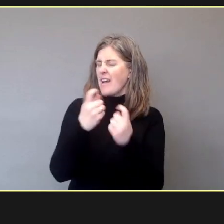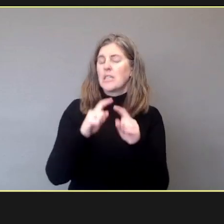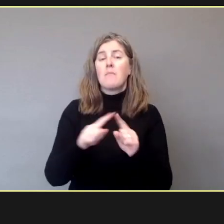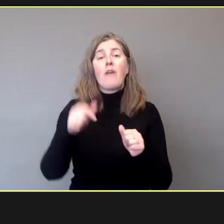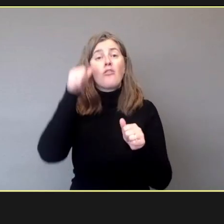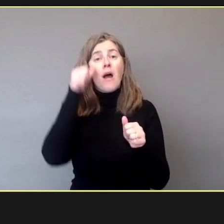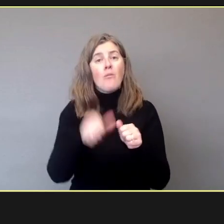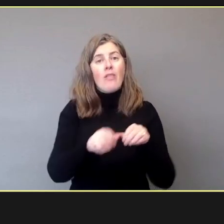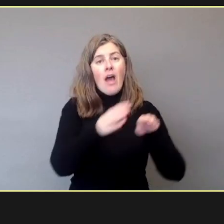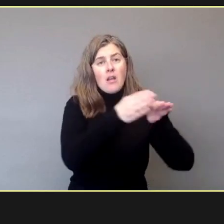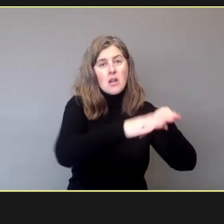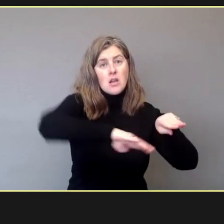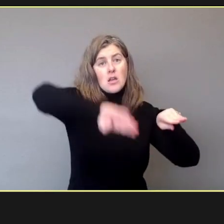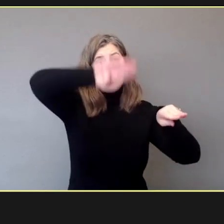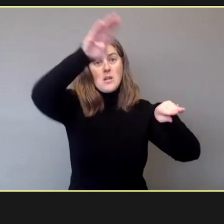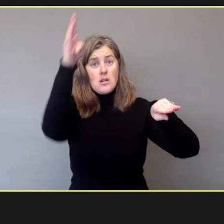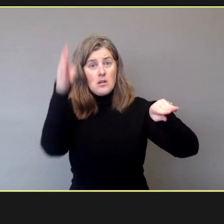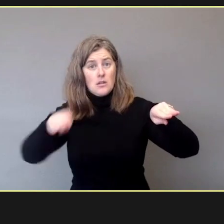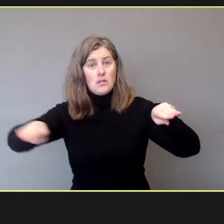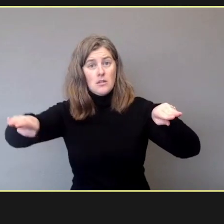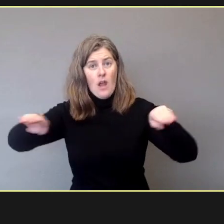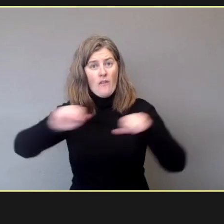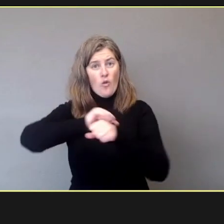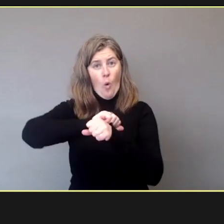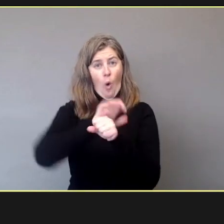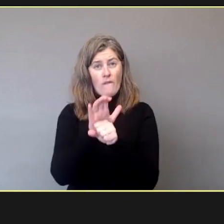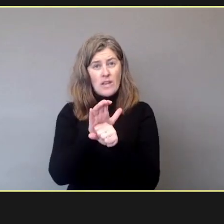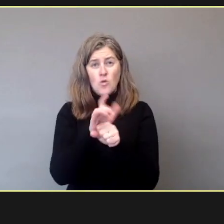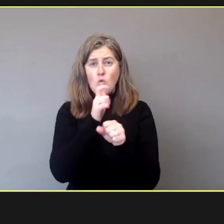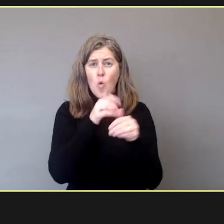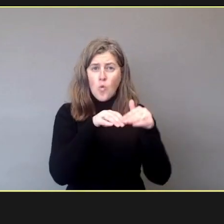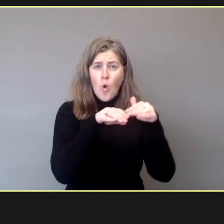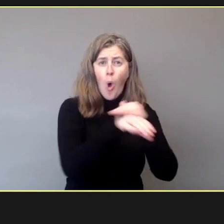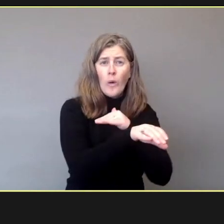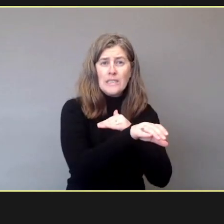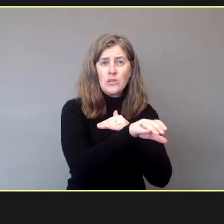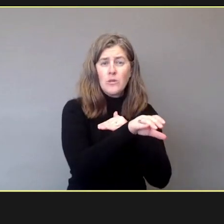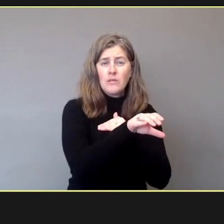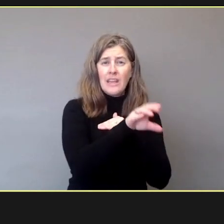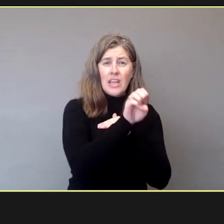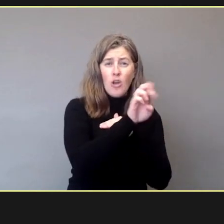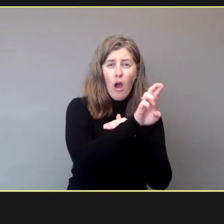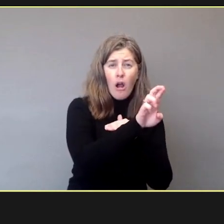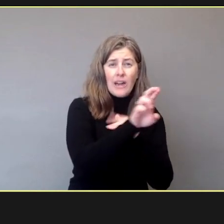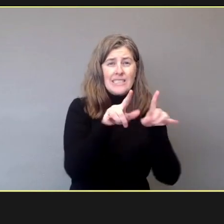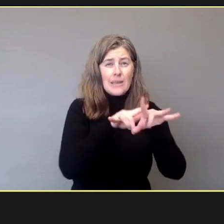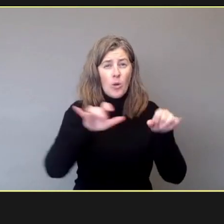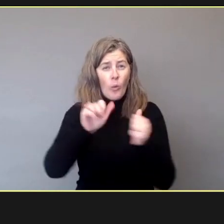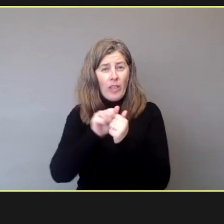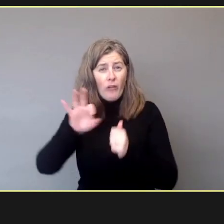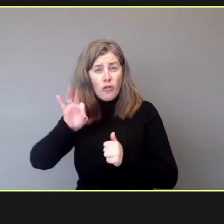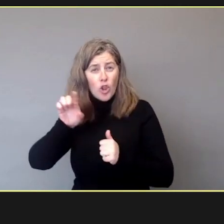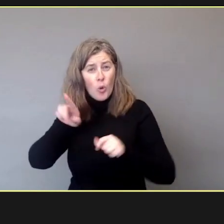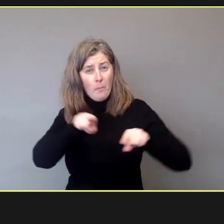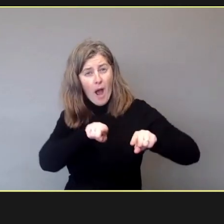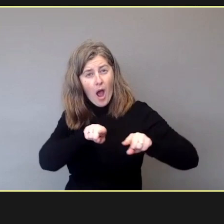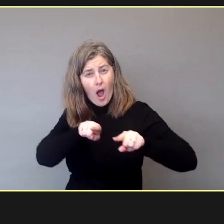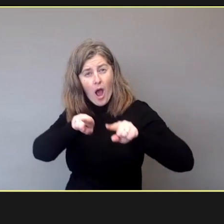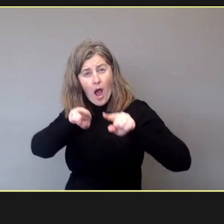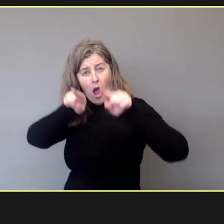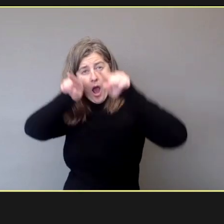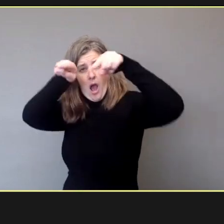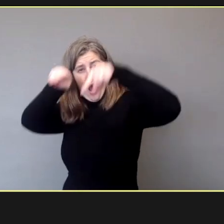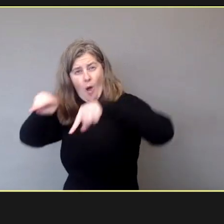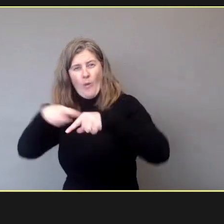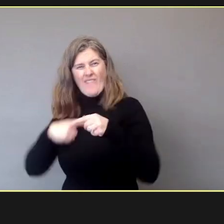curve I showed you of COVID visits to the emergency room and influenza-like illnesses to the emergency room? That's an added factor. We